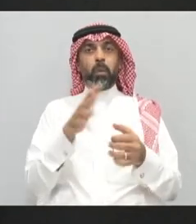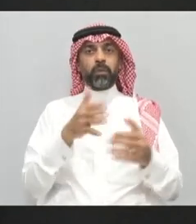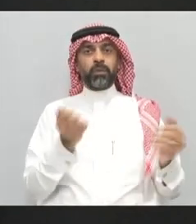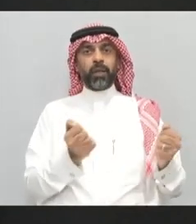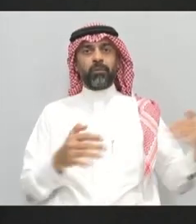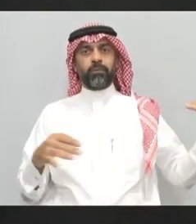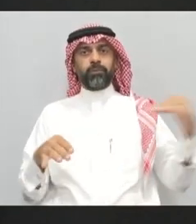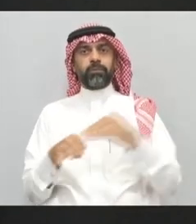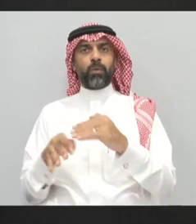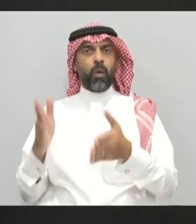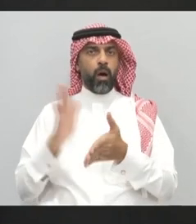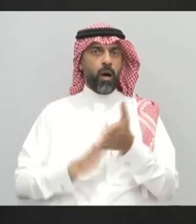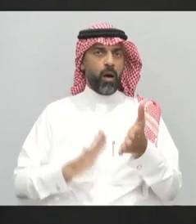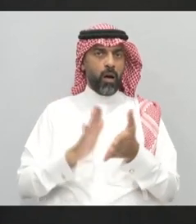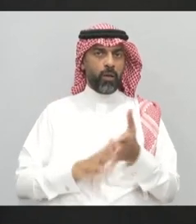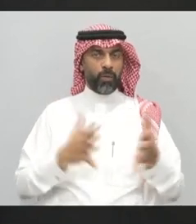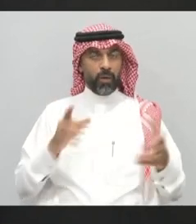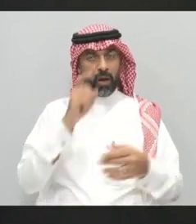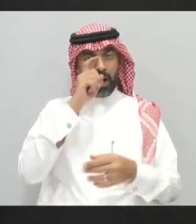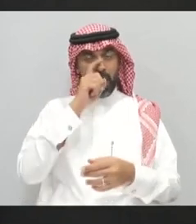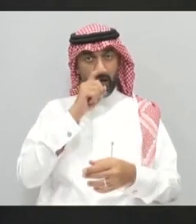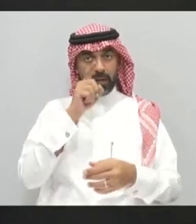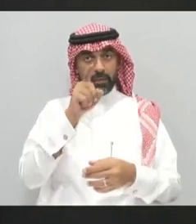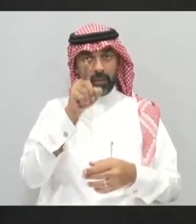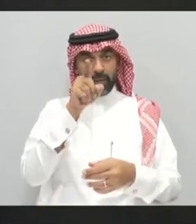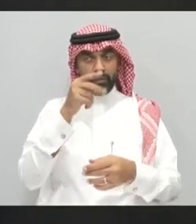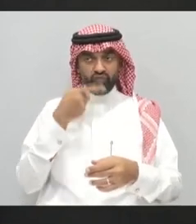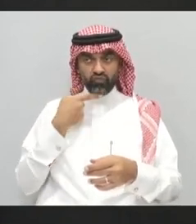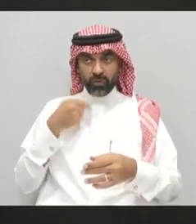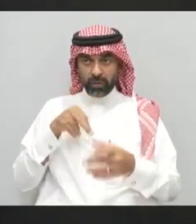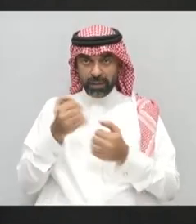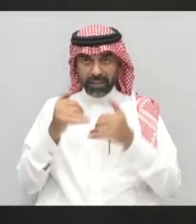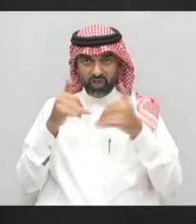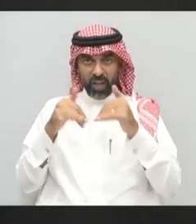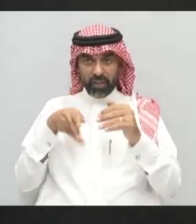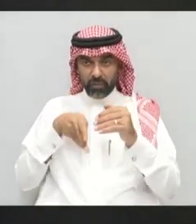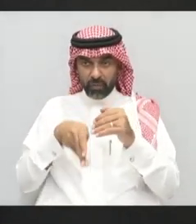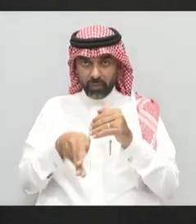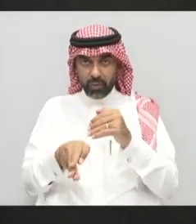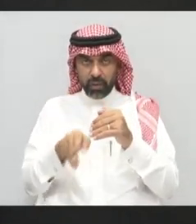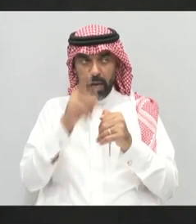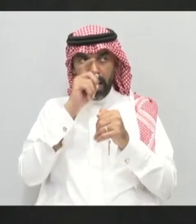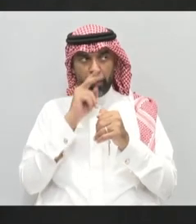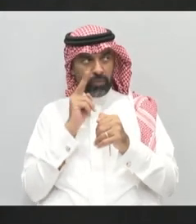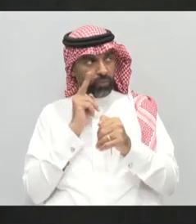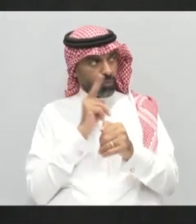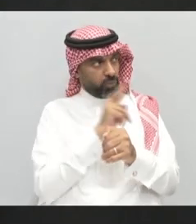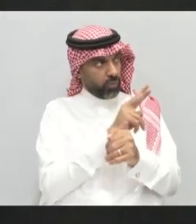okay? Remember to look in all directions and listen